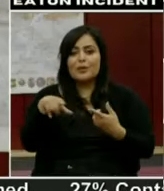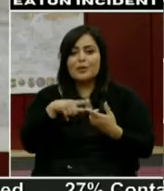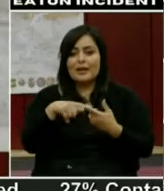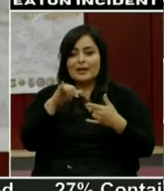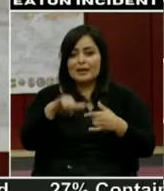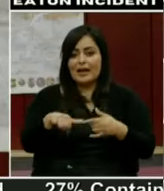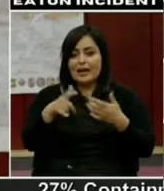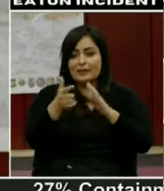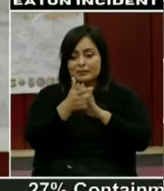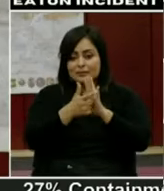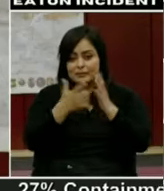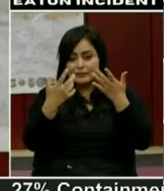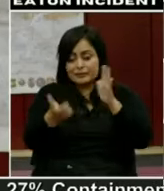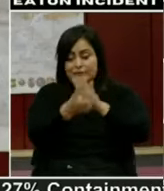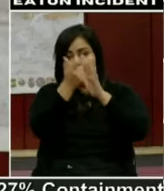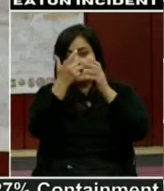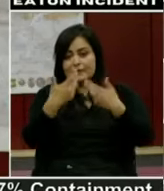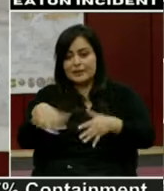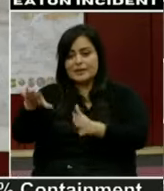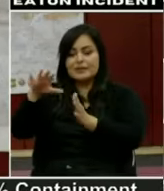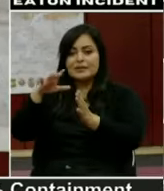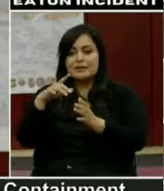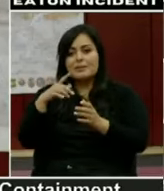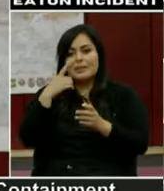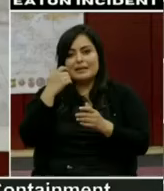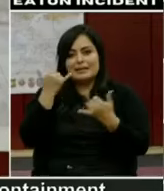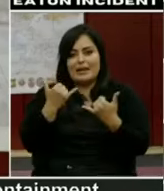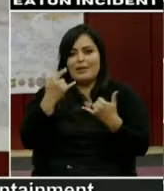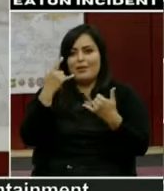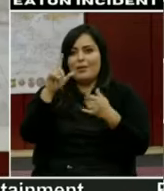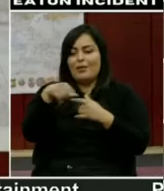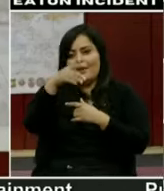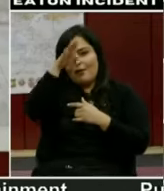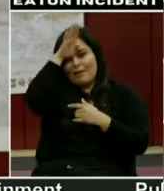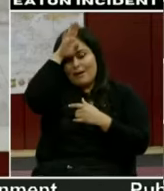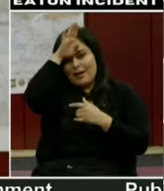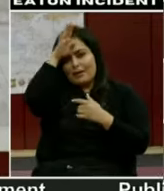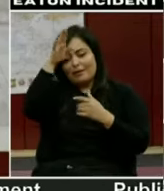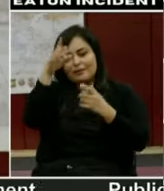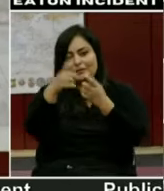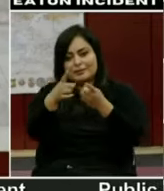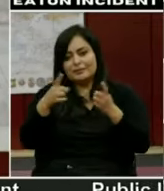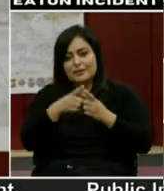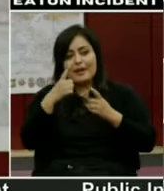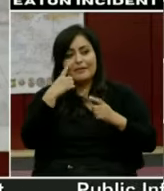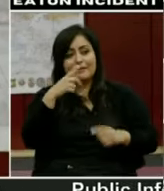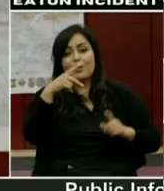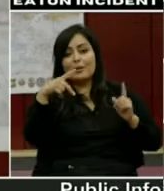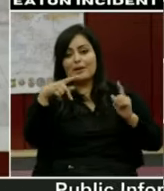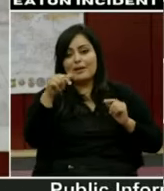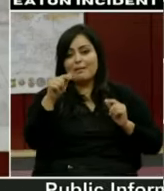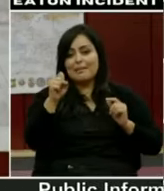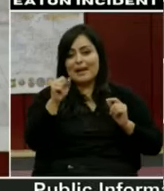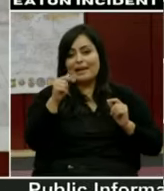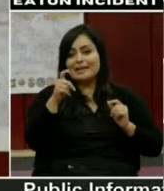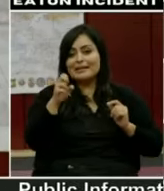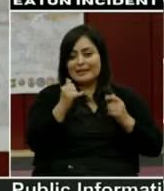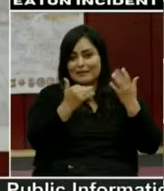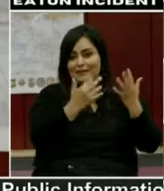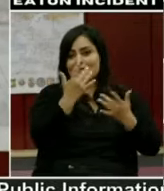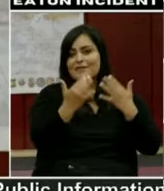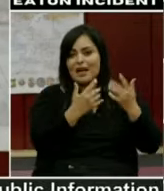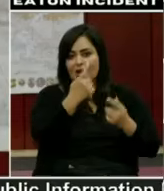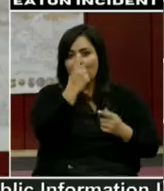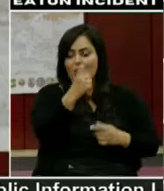that in just for fire aircraft only, so we don't have an issue. On the Palisades fire, we had a drone hit one